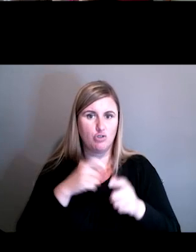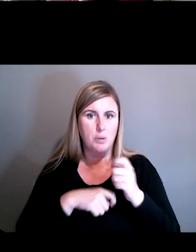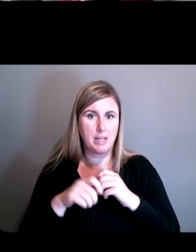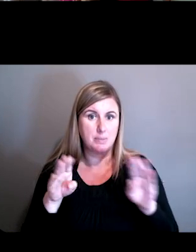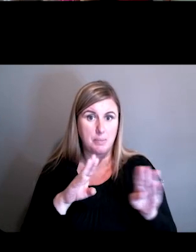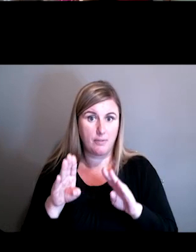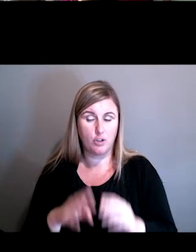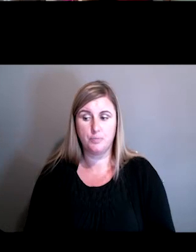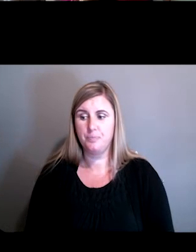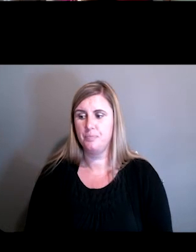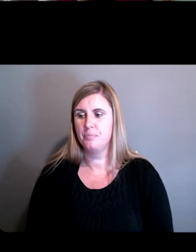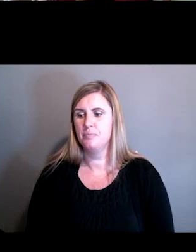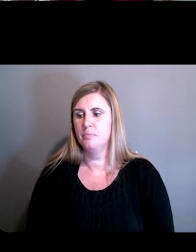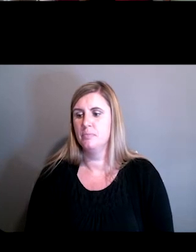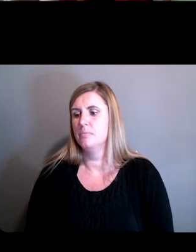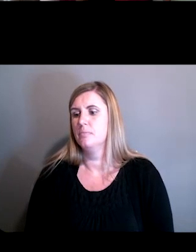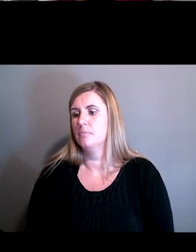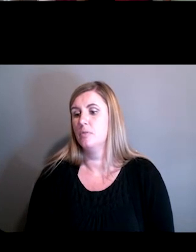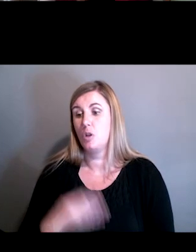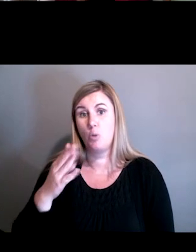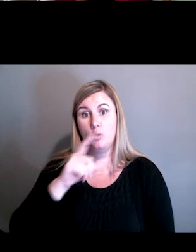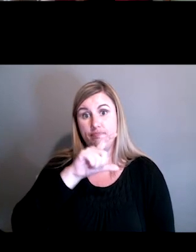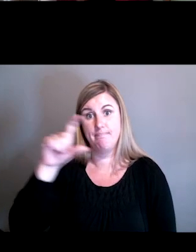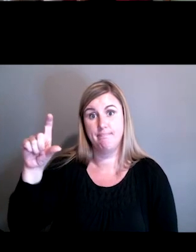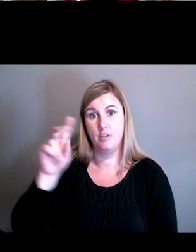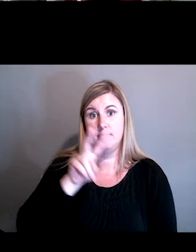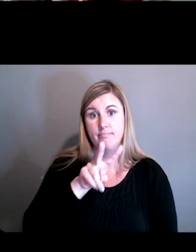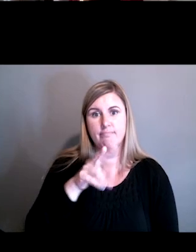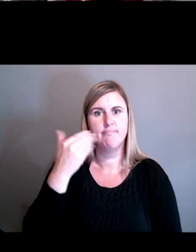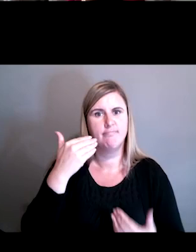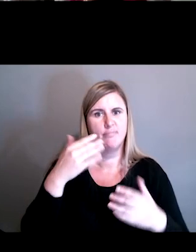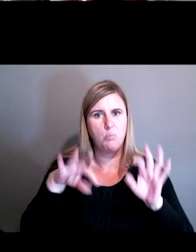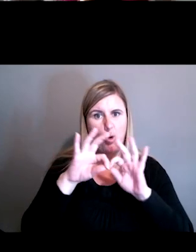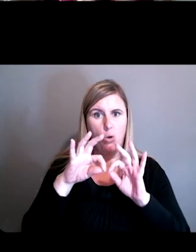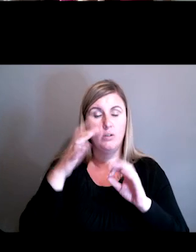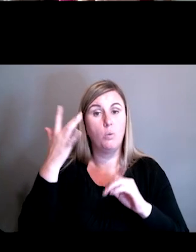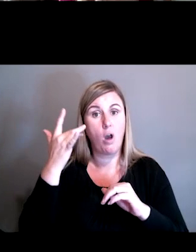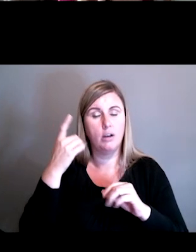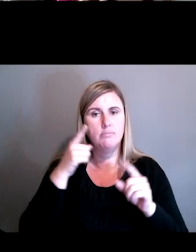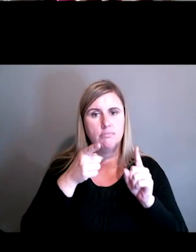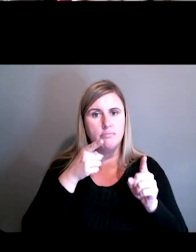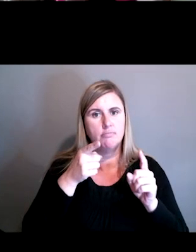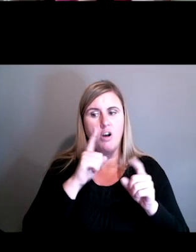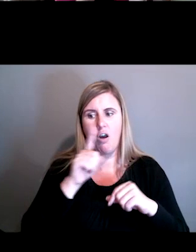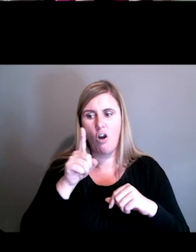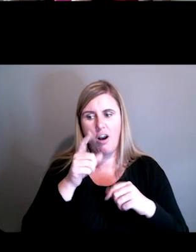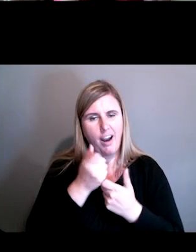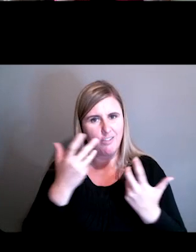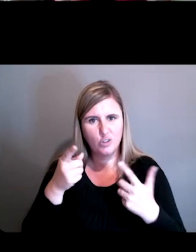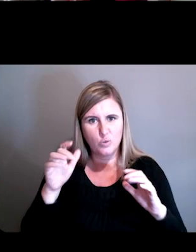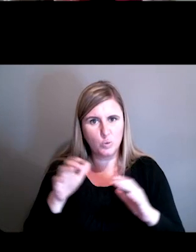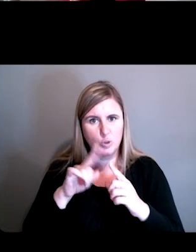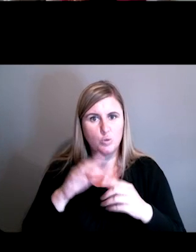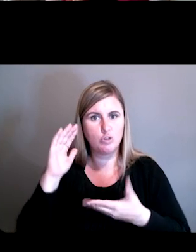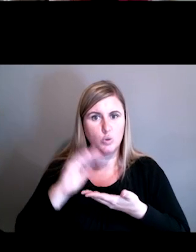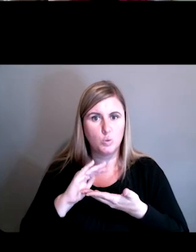the first two, are so important because those are everything you're doing to reduce motivation to engage in that problem behavior. And that's